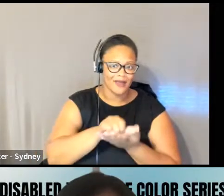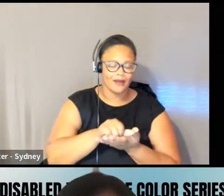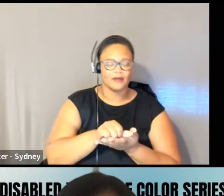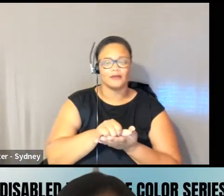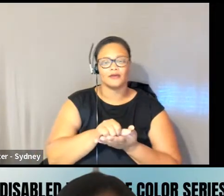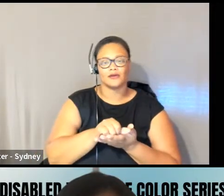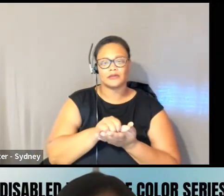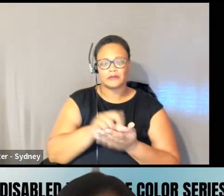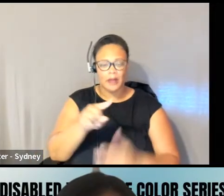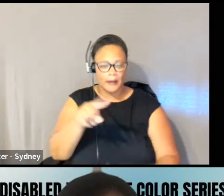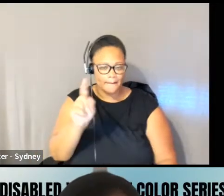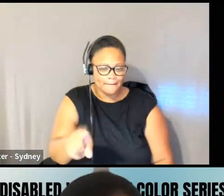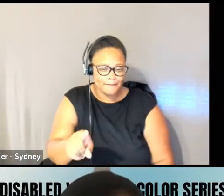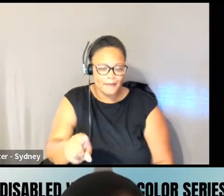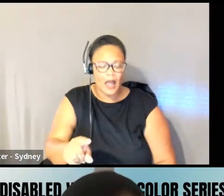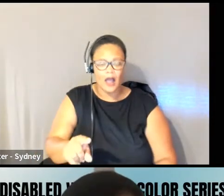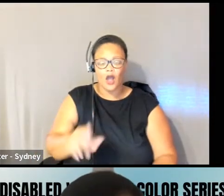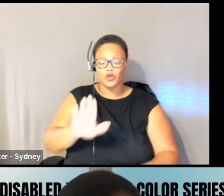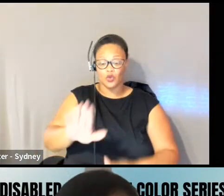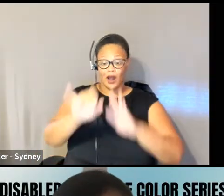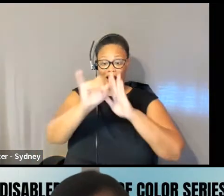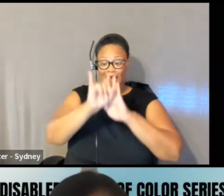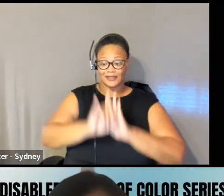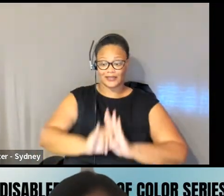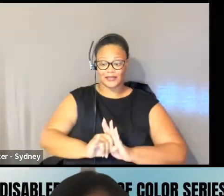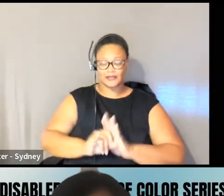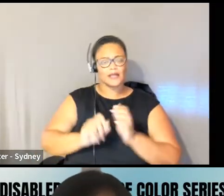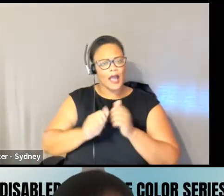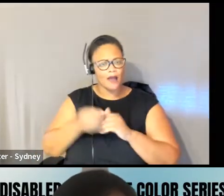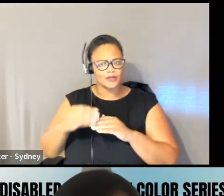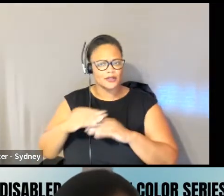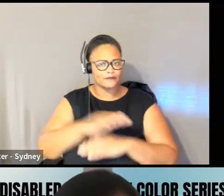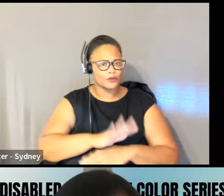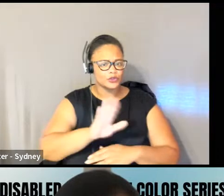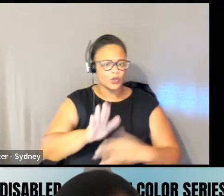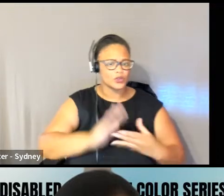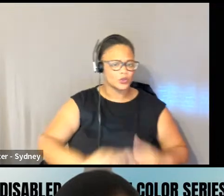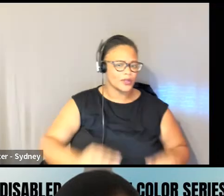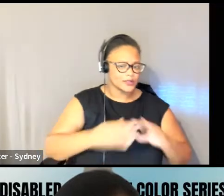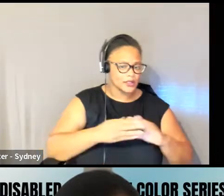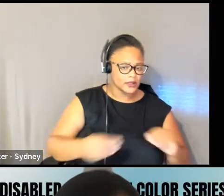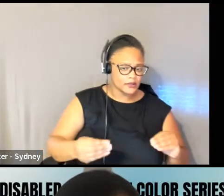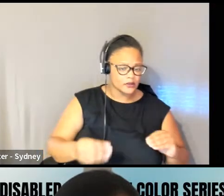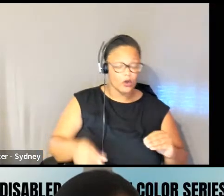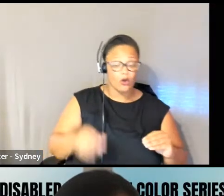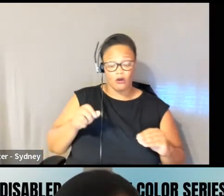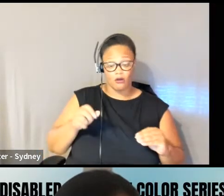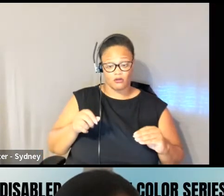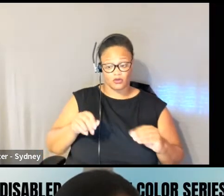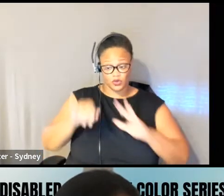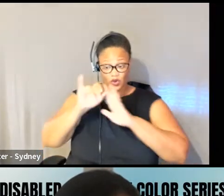how have your identities influenced the way that you tell stories, or have they motivated you to tell stories that are often